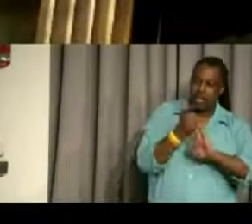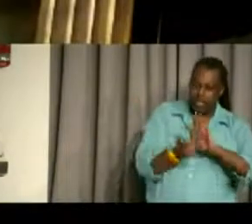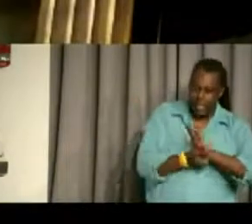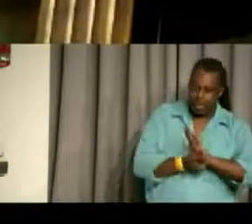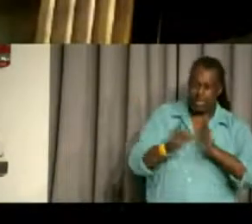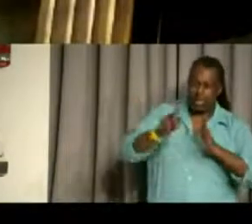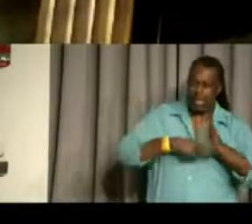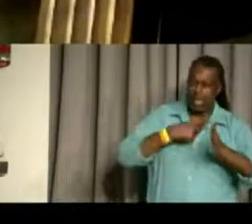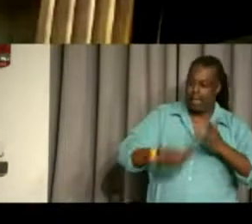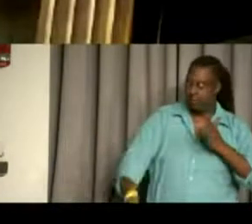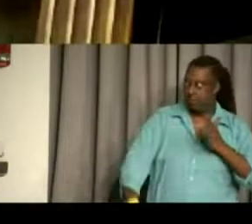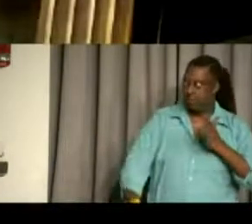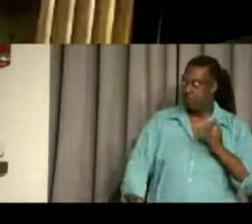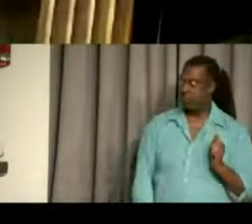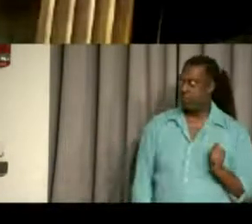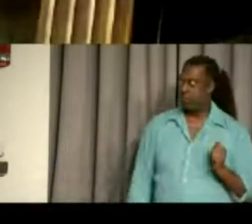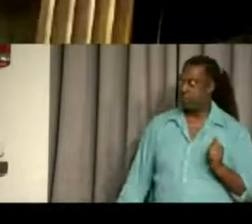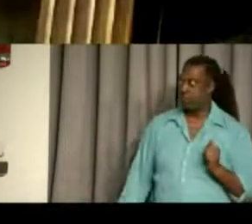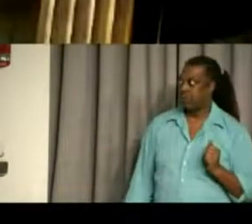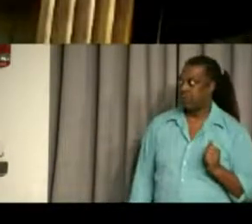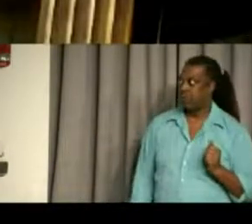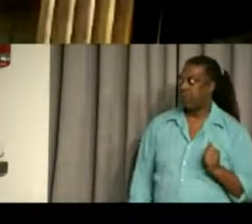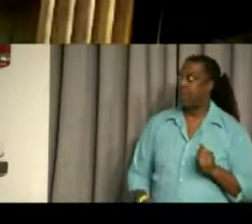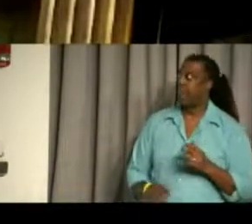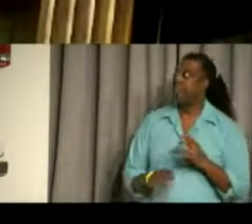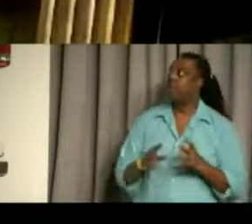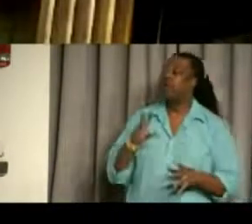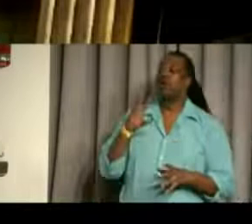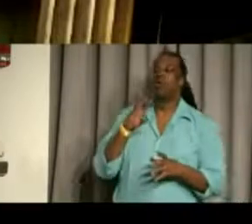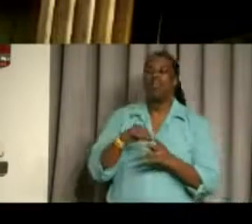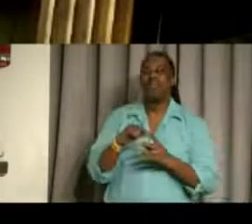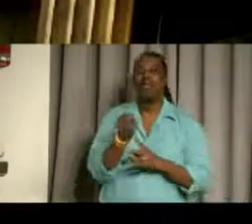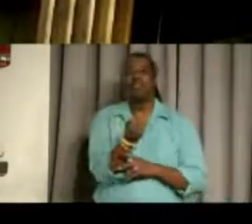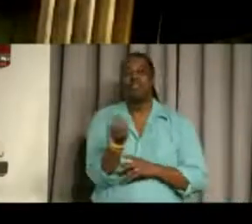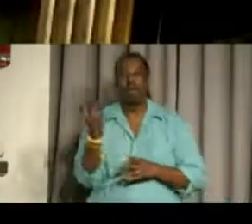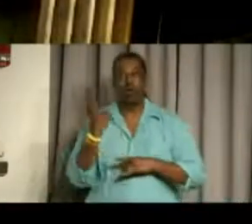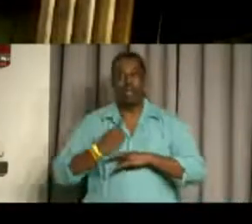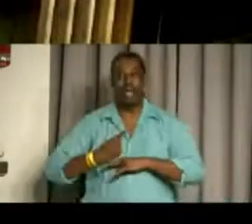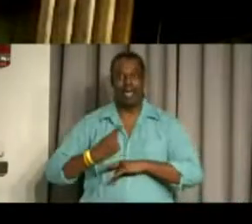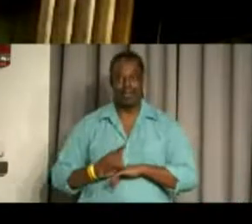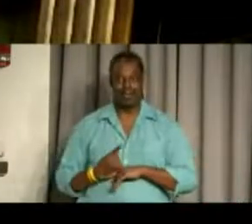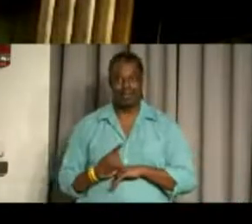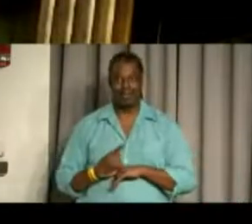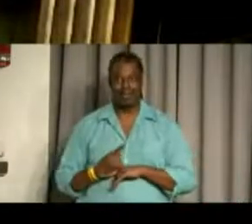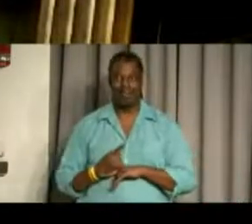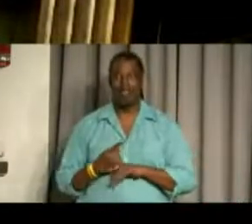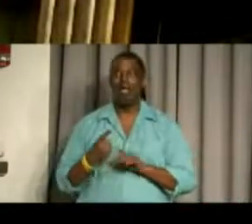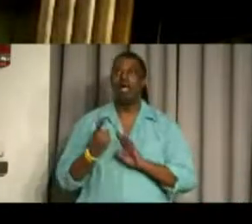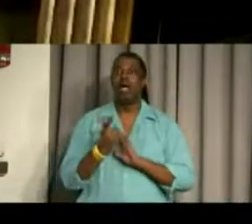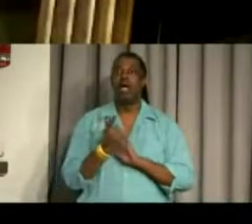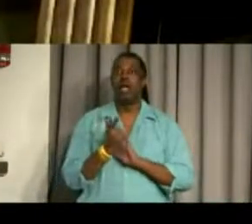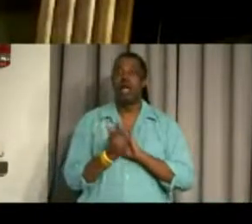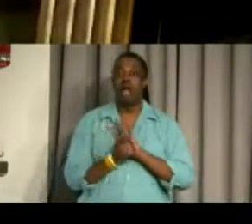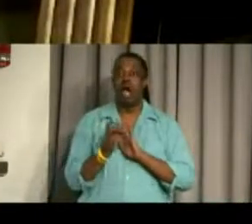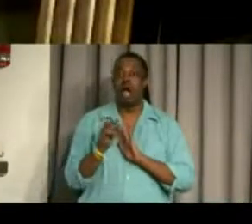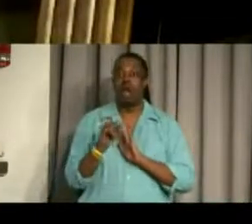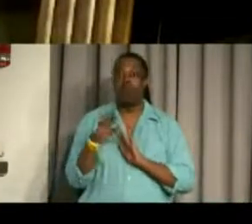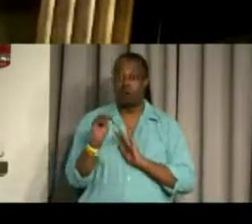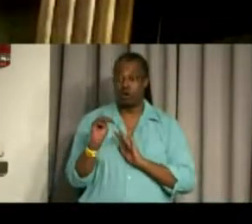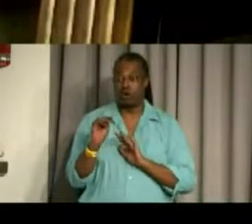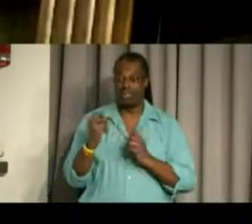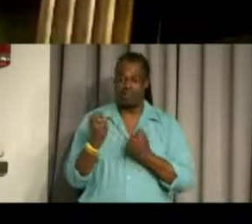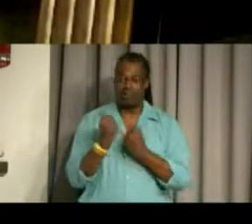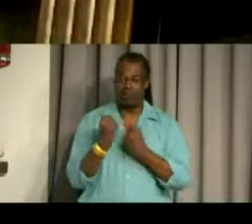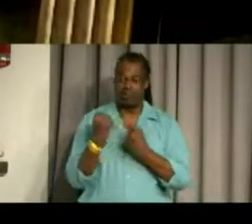wiped from the books. Within several days, law firms that were backing